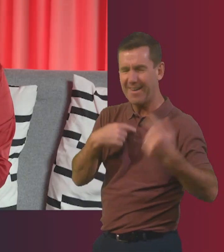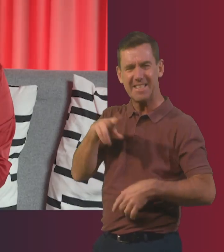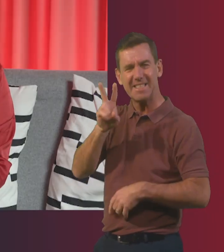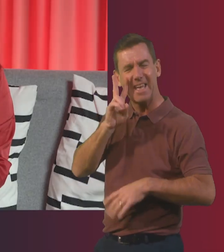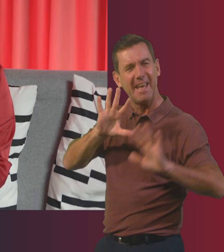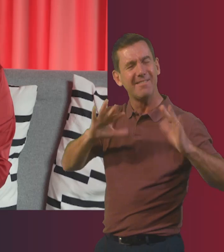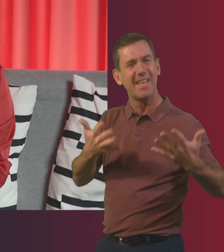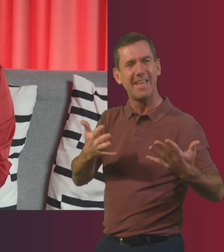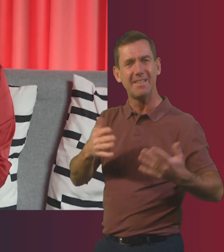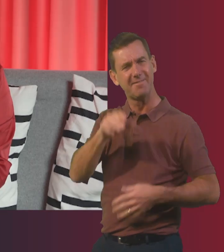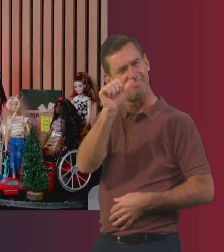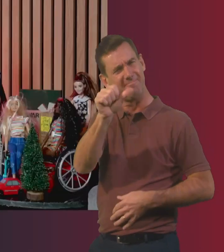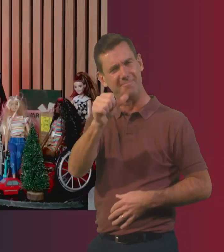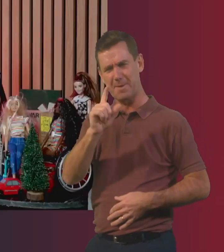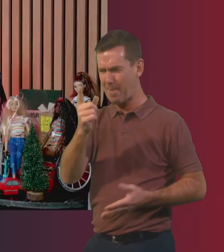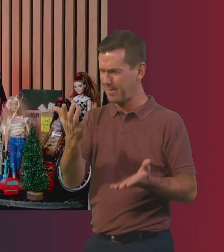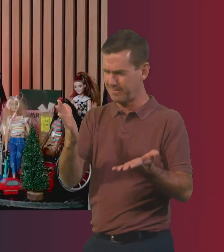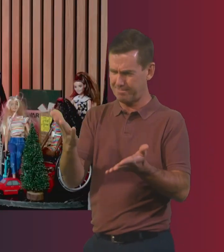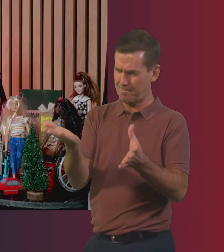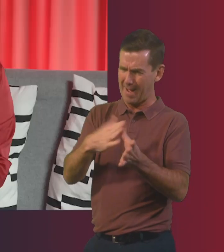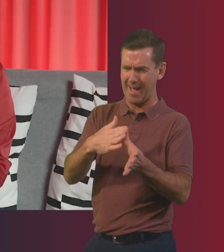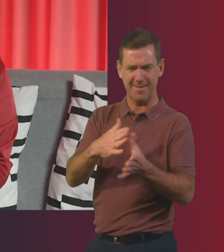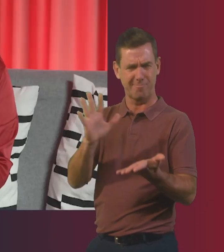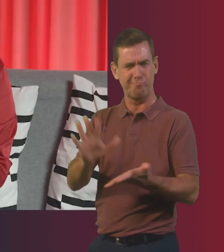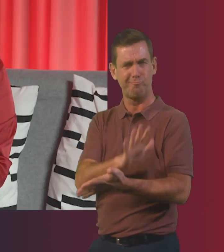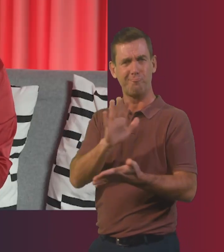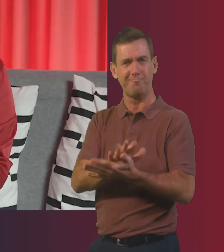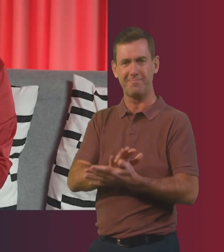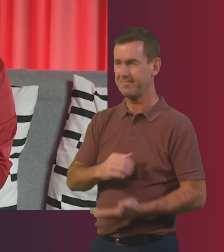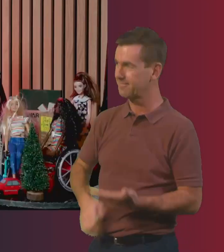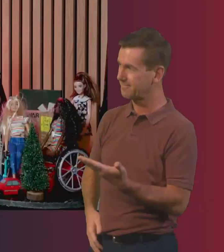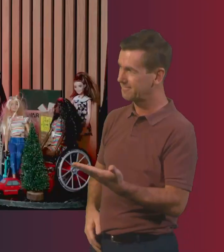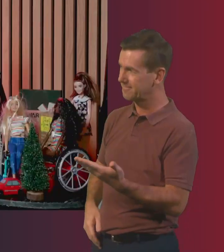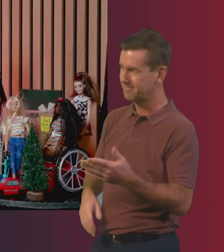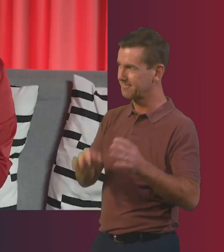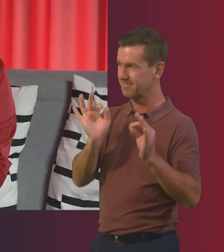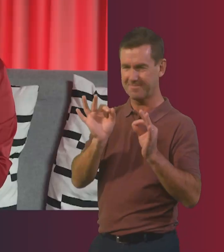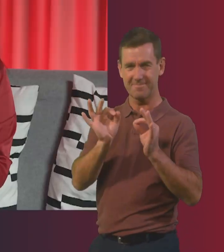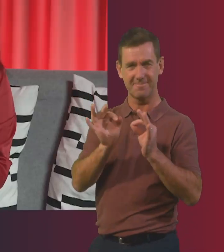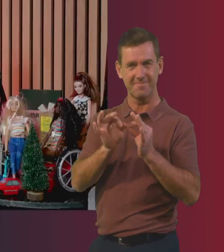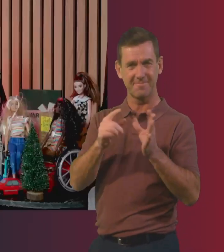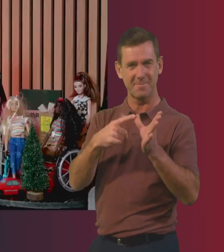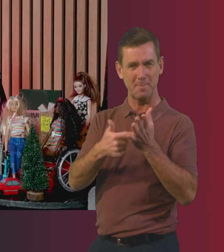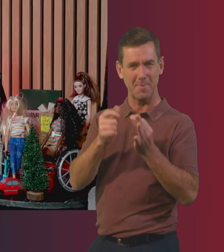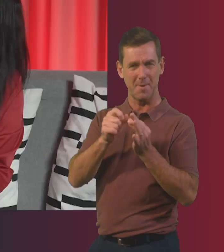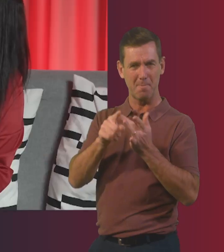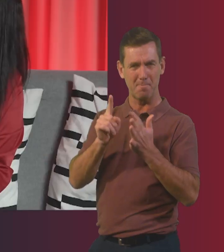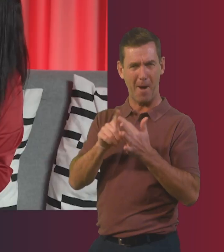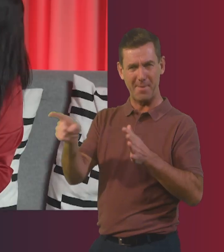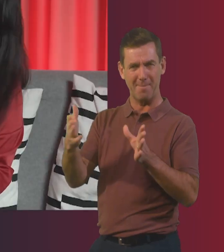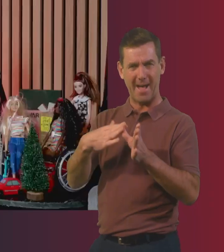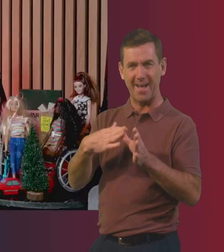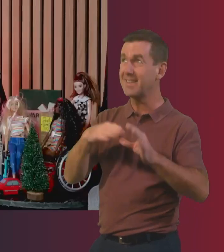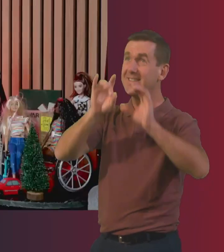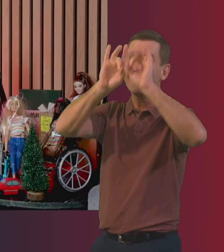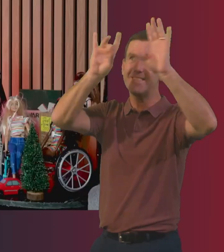But it feels so good to be back in the studio. It is so nice with our Barbies. I know, Barbies are back. The Barbies are back. The lights back. The lights with back. Tinsel